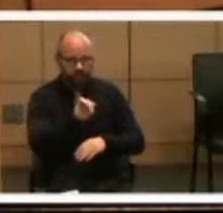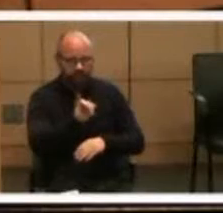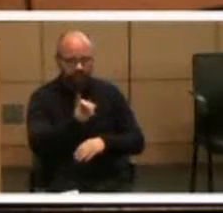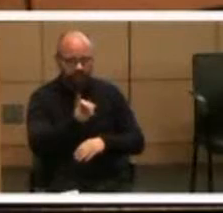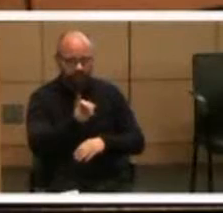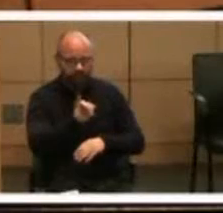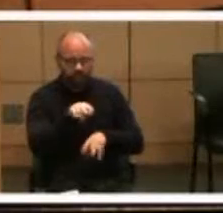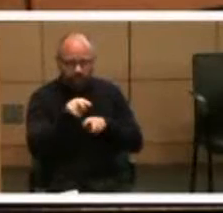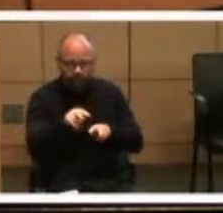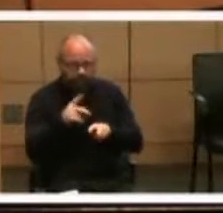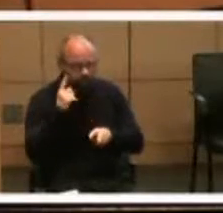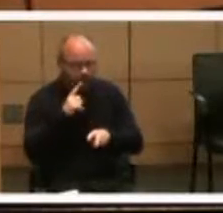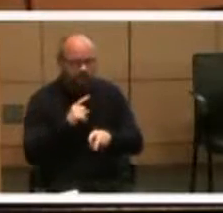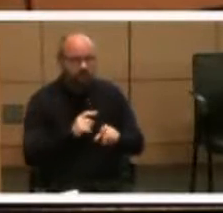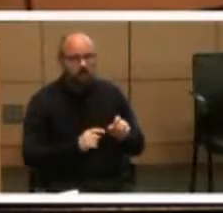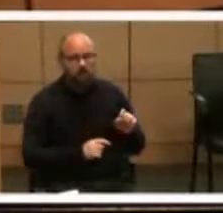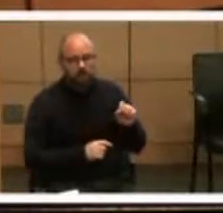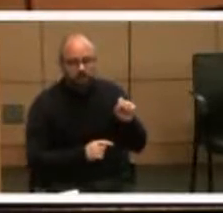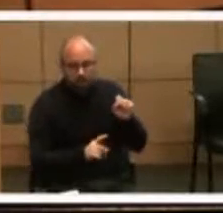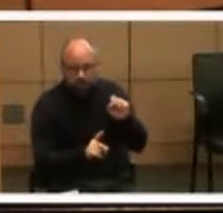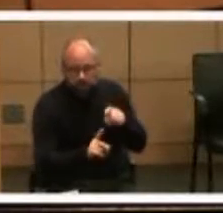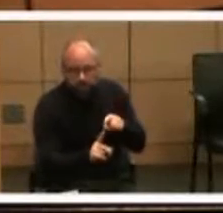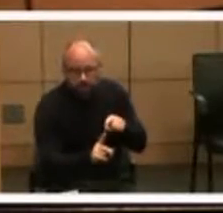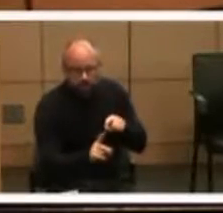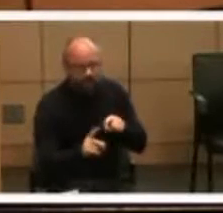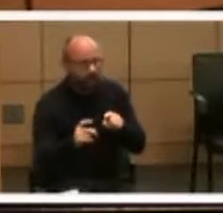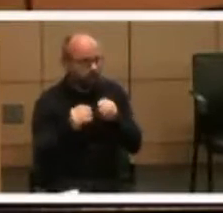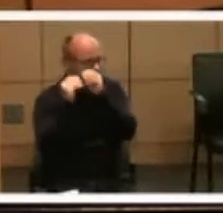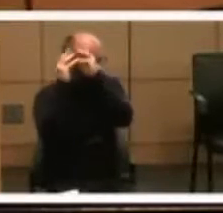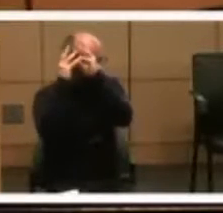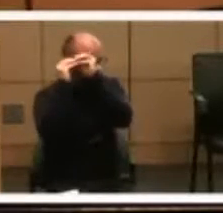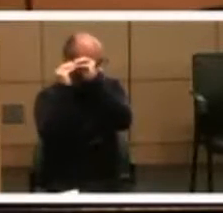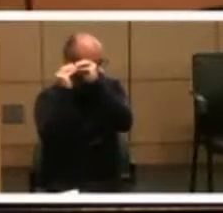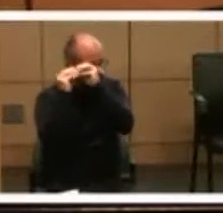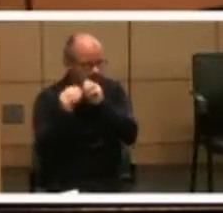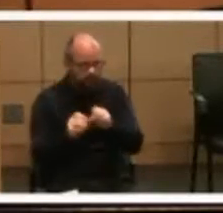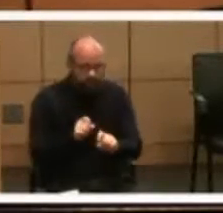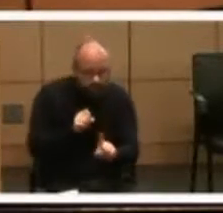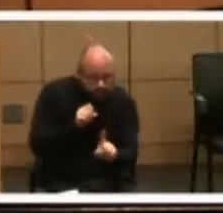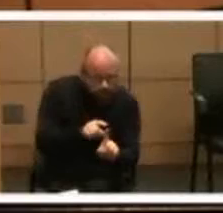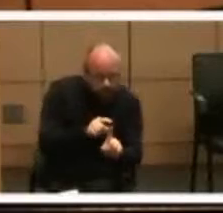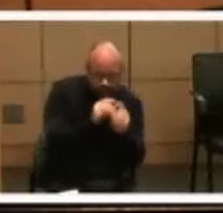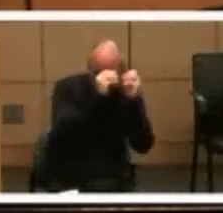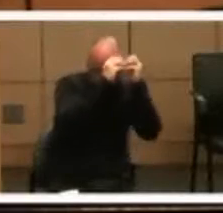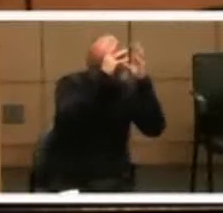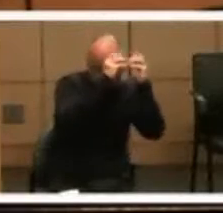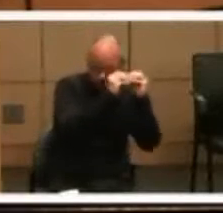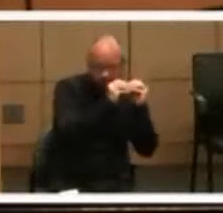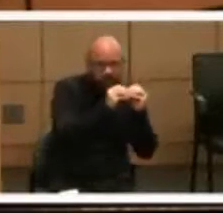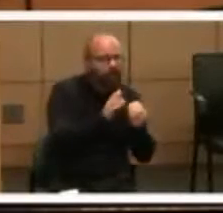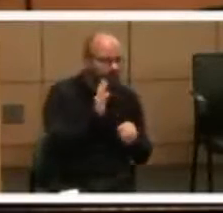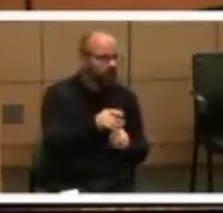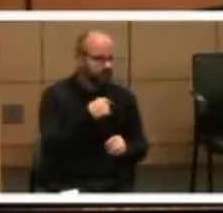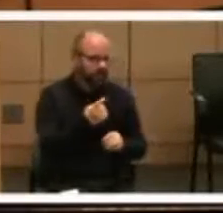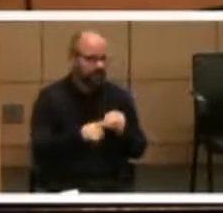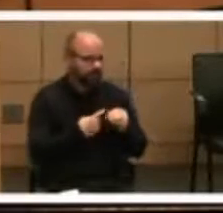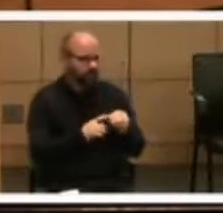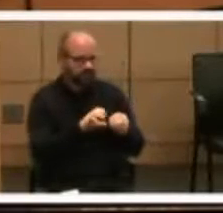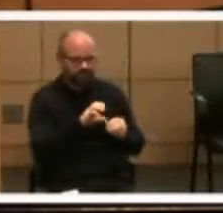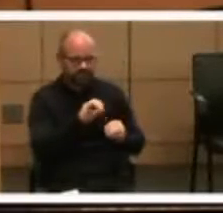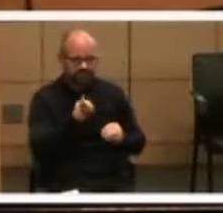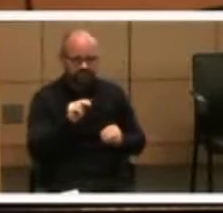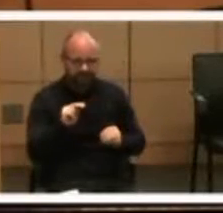of specific areas in the brain when you are giving kids tasks. And I'll talk about some of those studies that were done in Cincinnati and